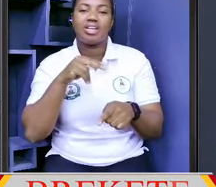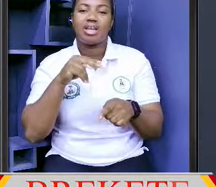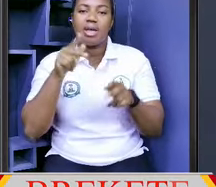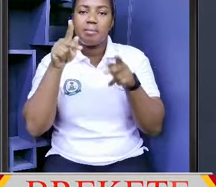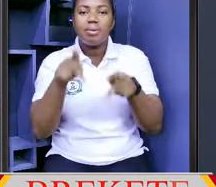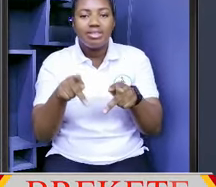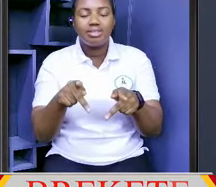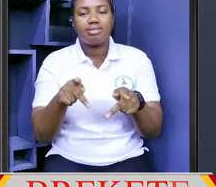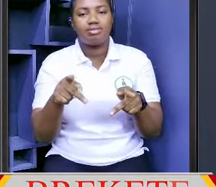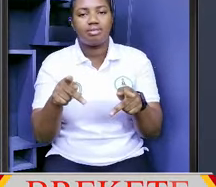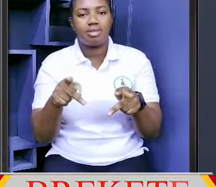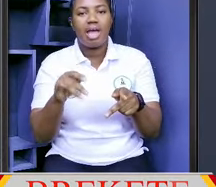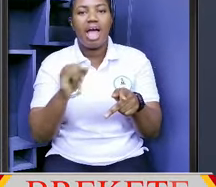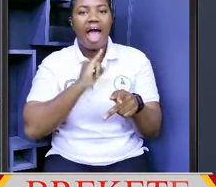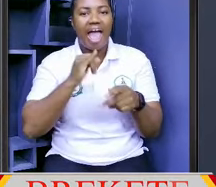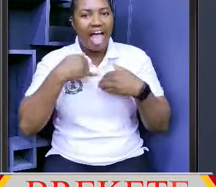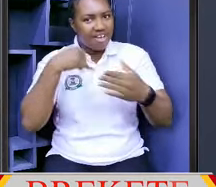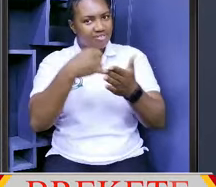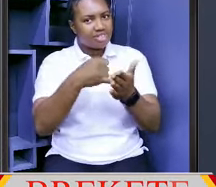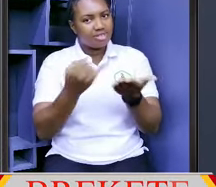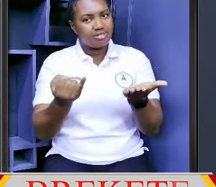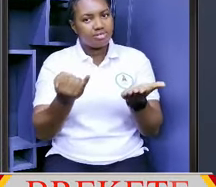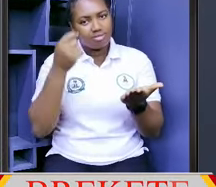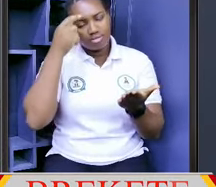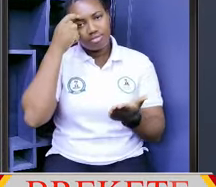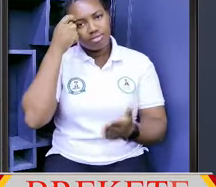and I get them.